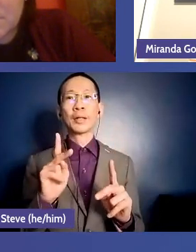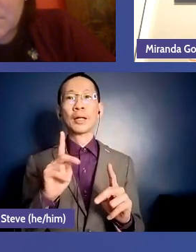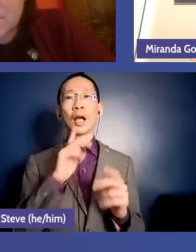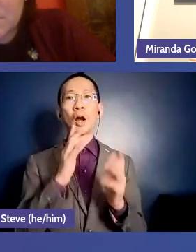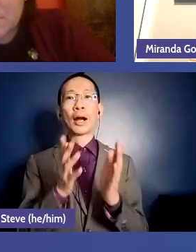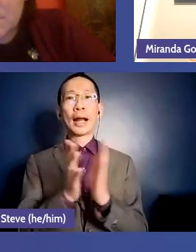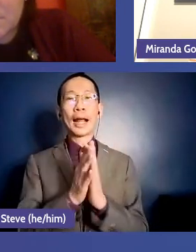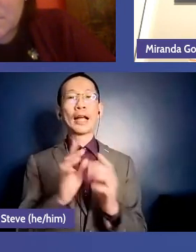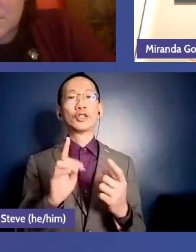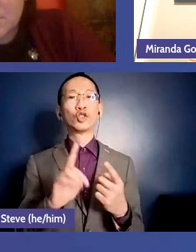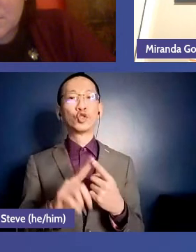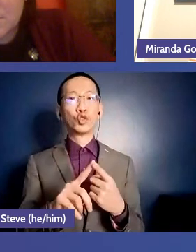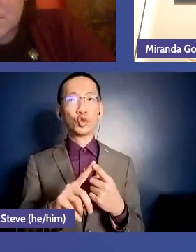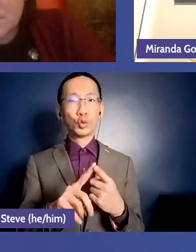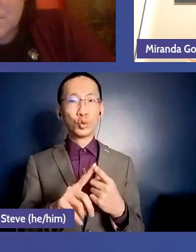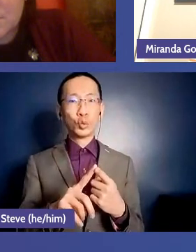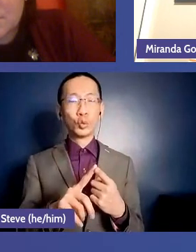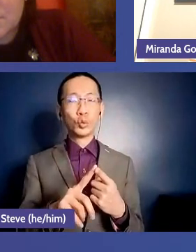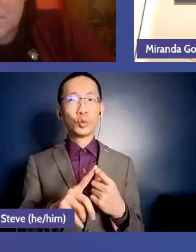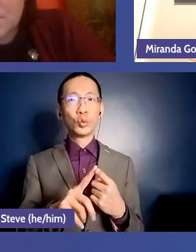to